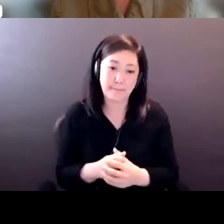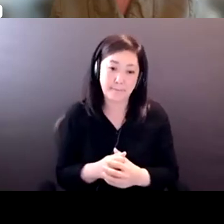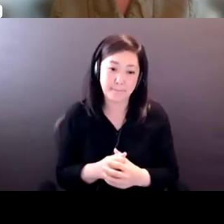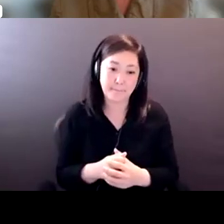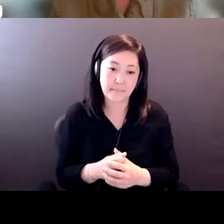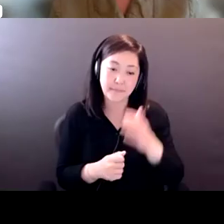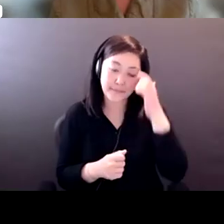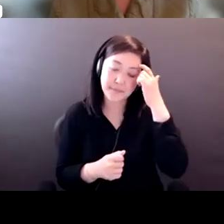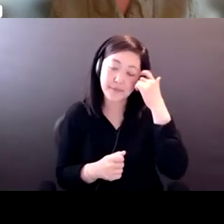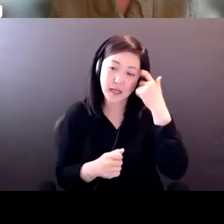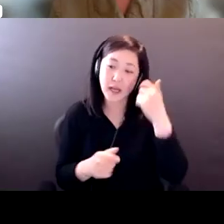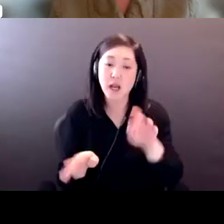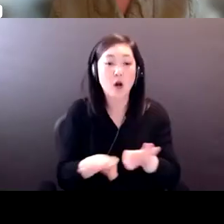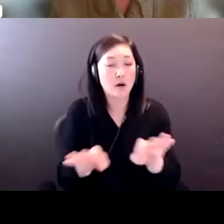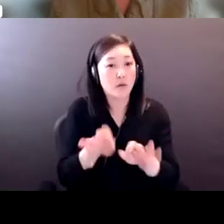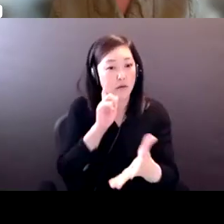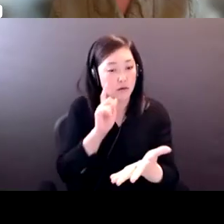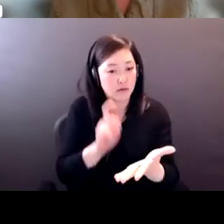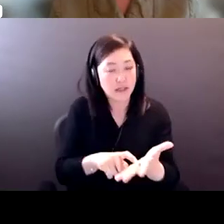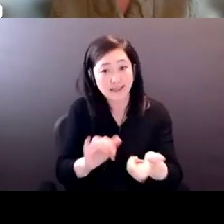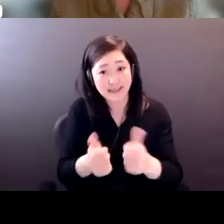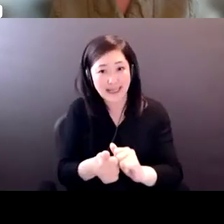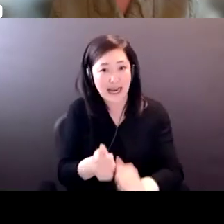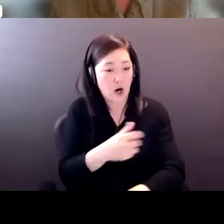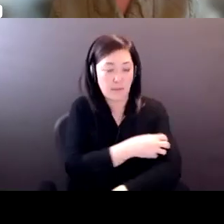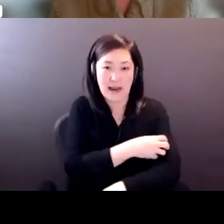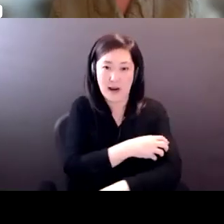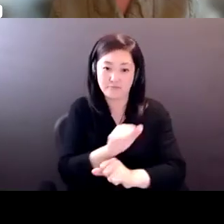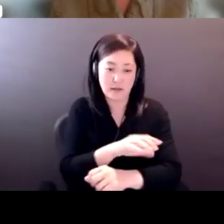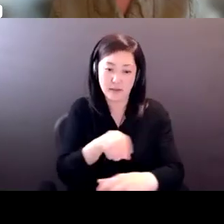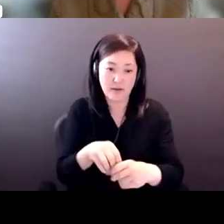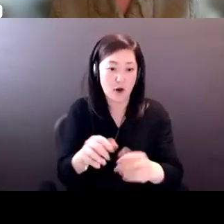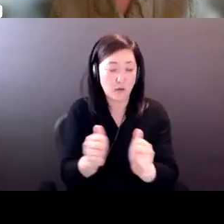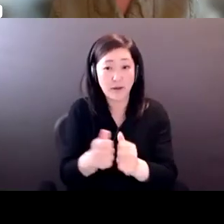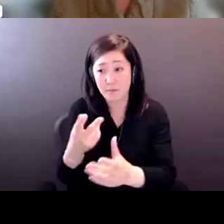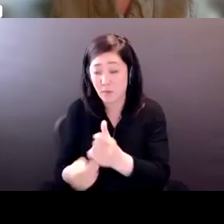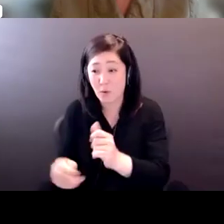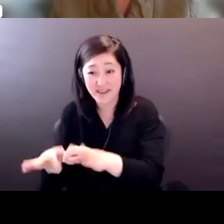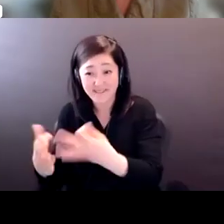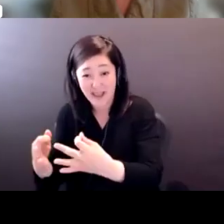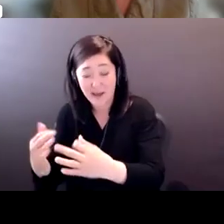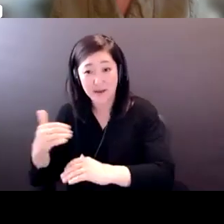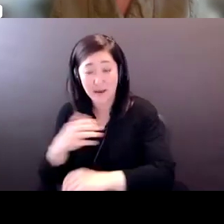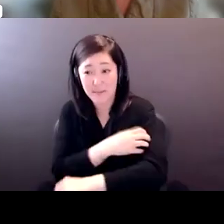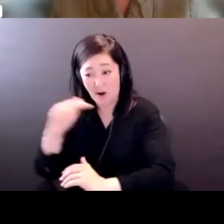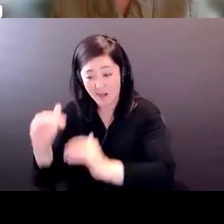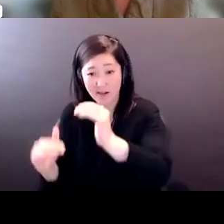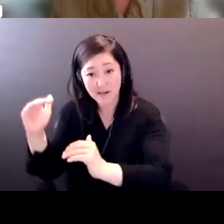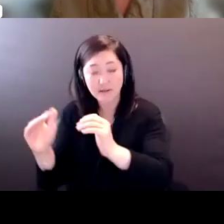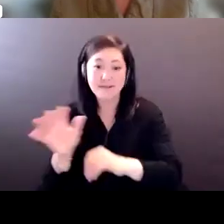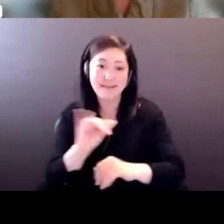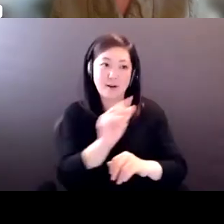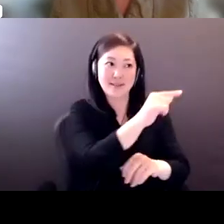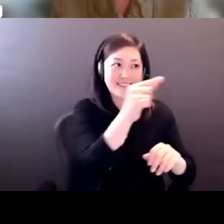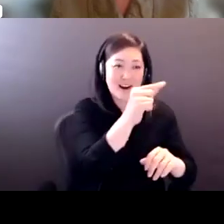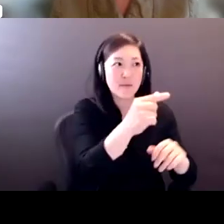how important it is to recognize how power operates within both families and systems. And I would just want to add a small thing, which is that Dawn Kennedy has